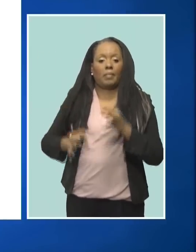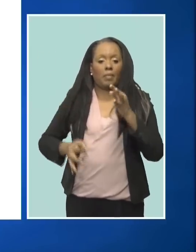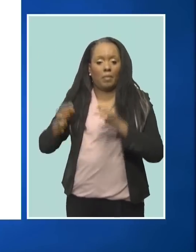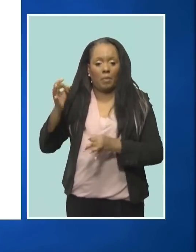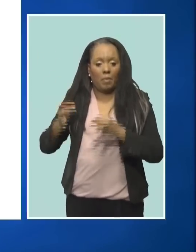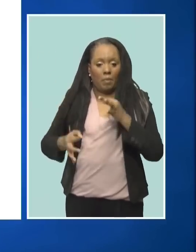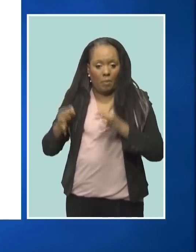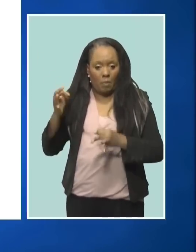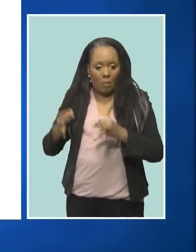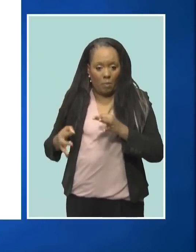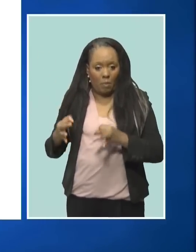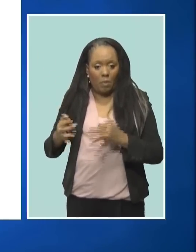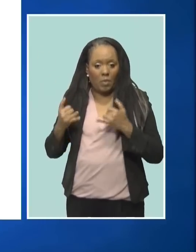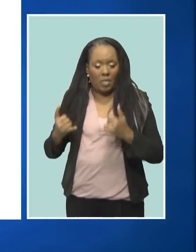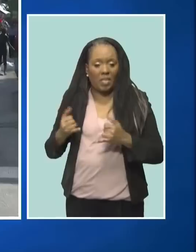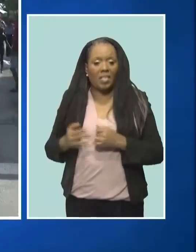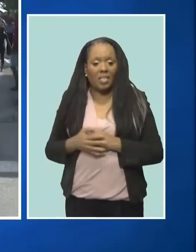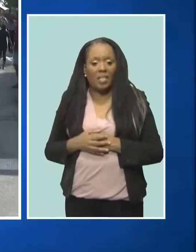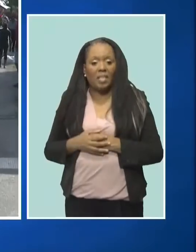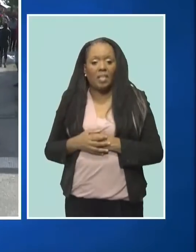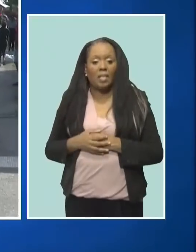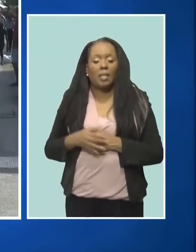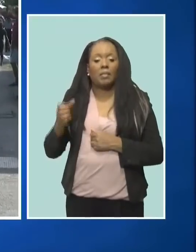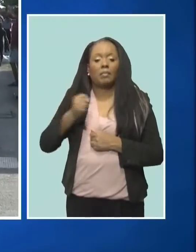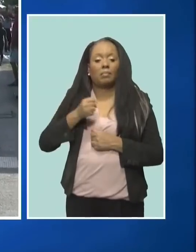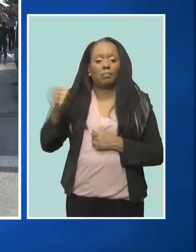in the District A Criminal Court today.